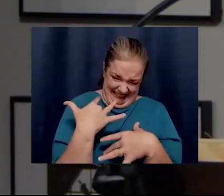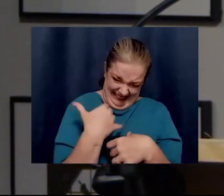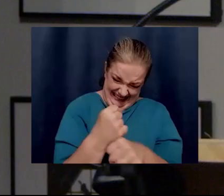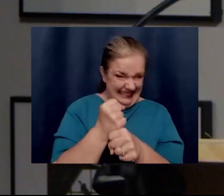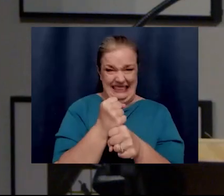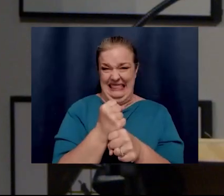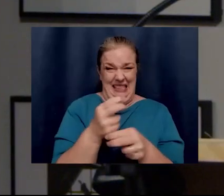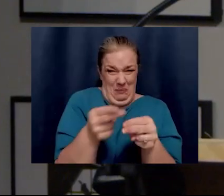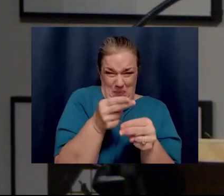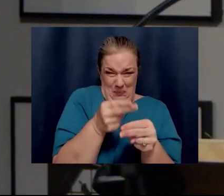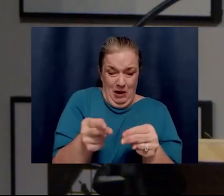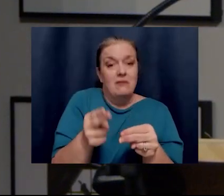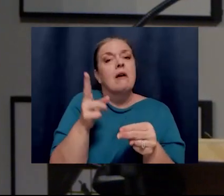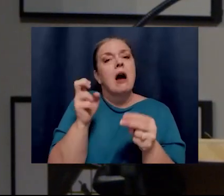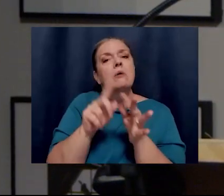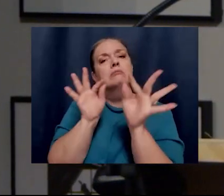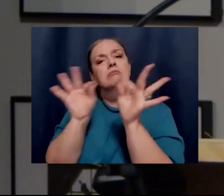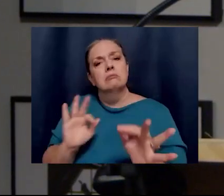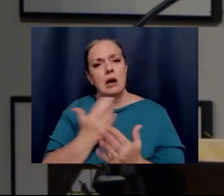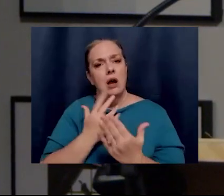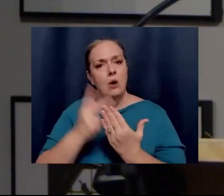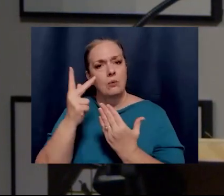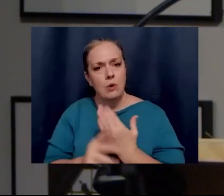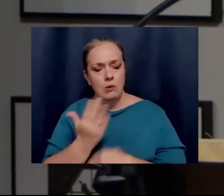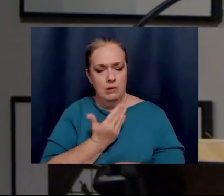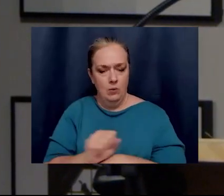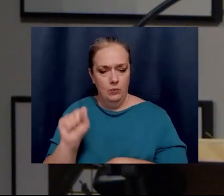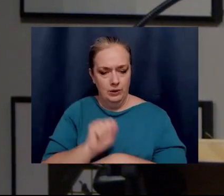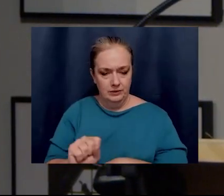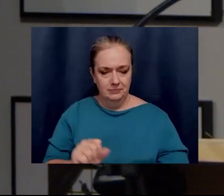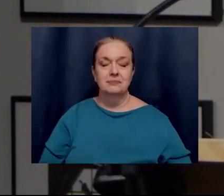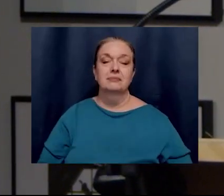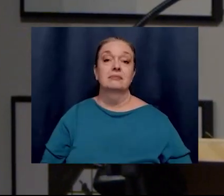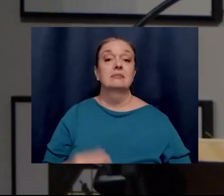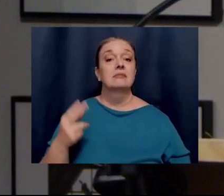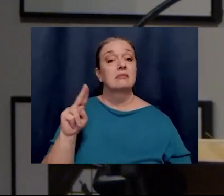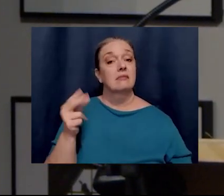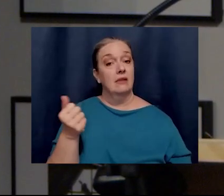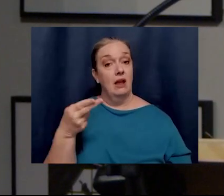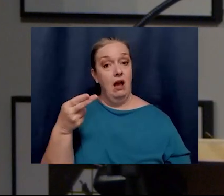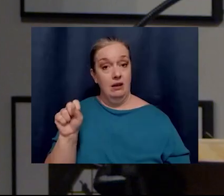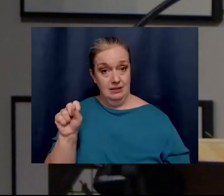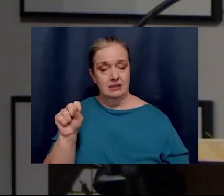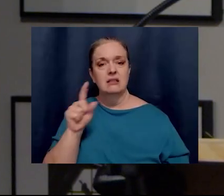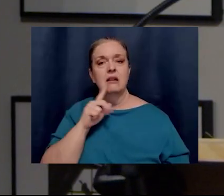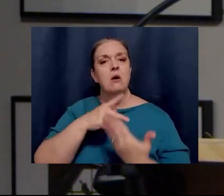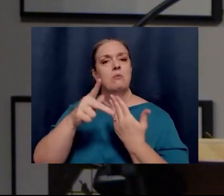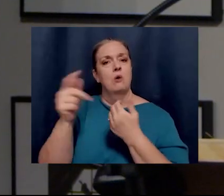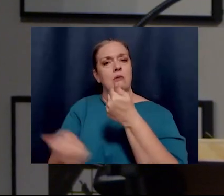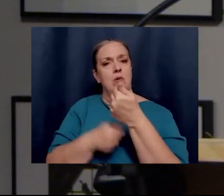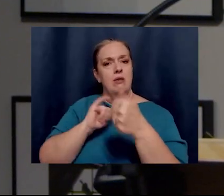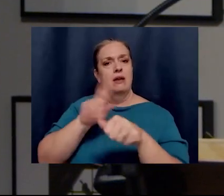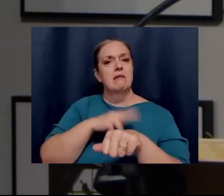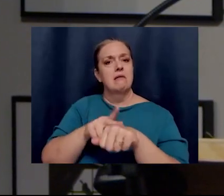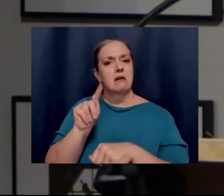more about our program and our work. Historic Artists' Homes and Studios, as Mackenzie mentioned, is a program of the National Trust for